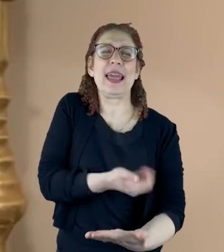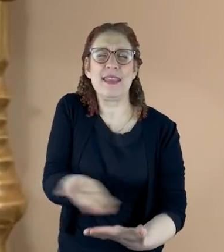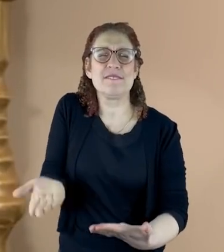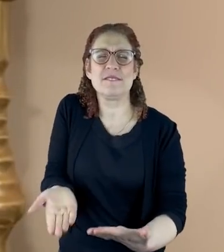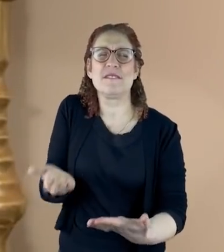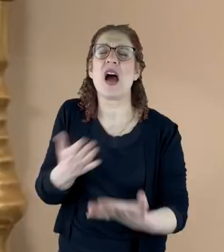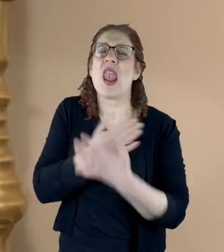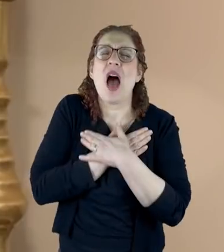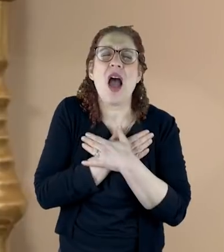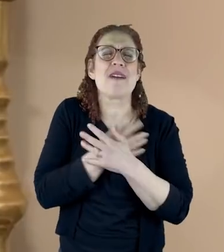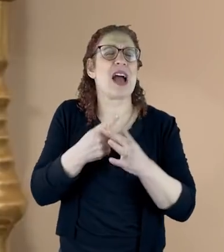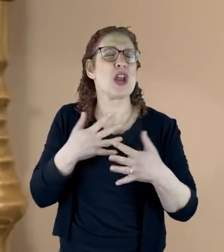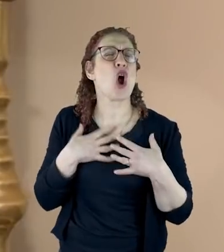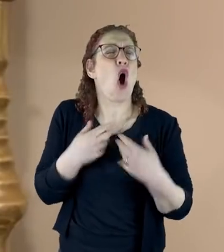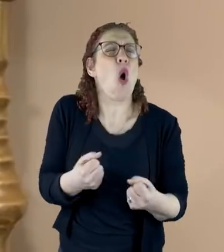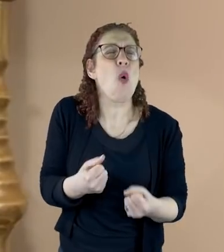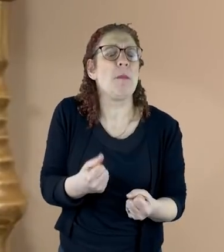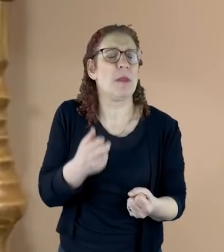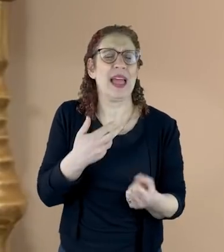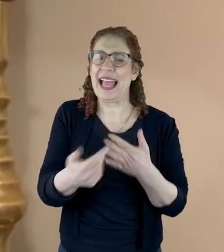is sorrow and distress.